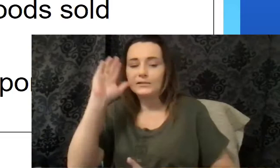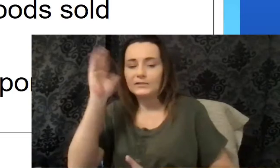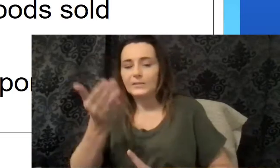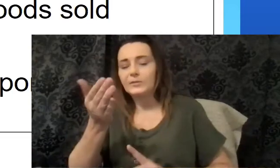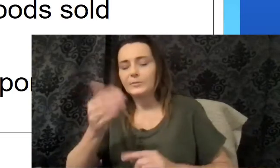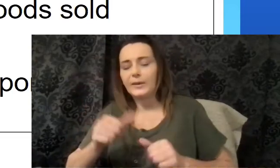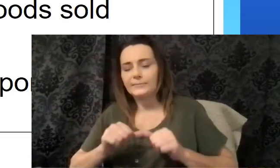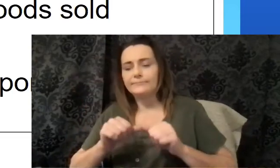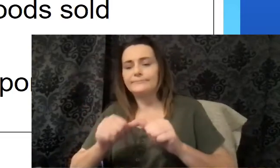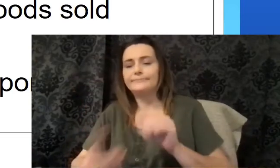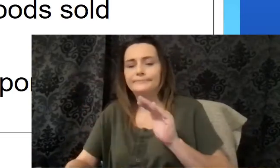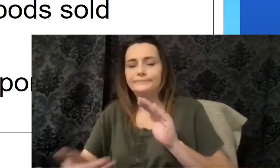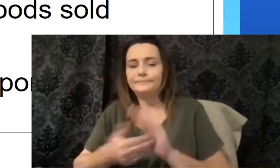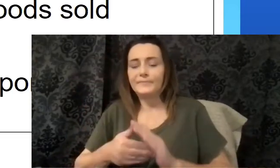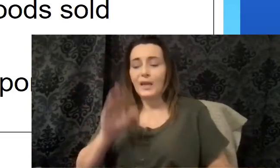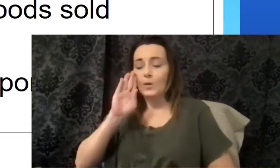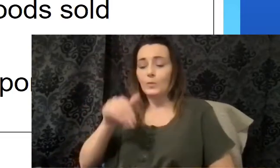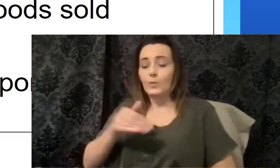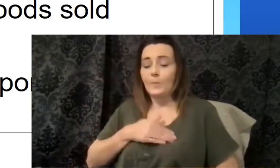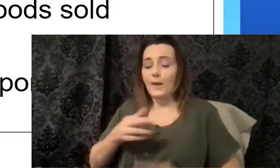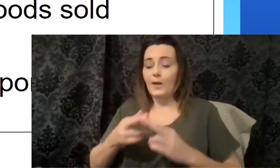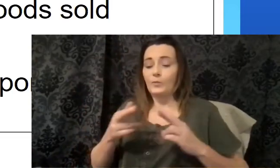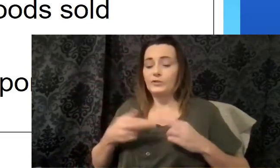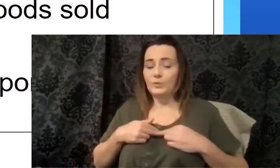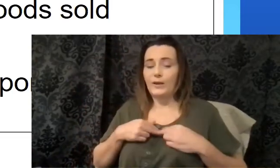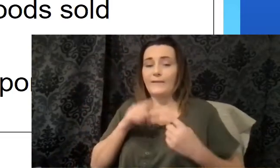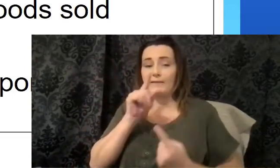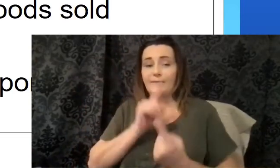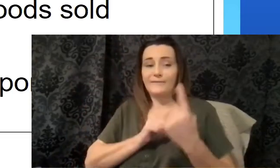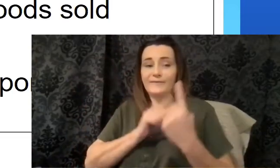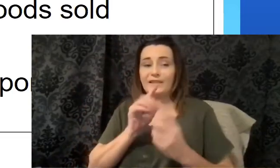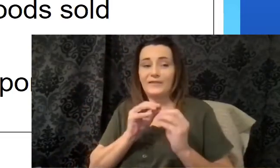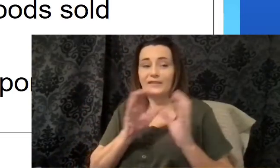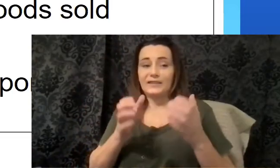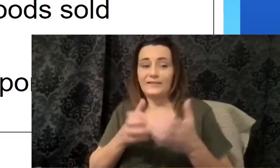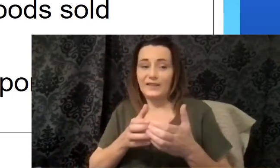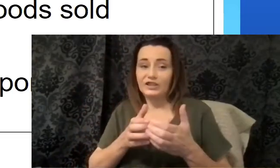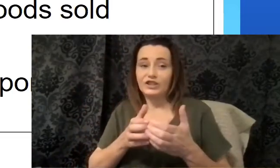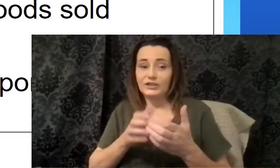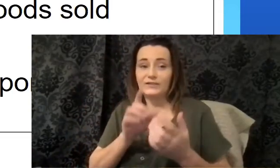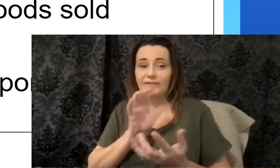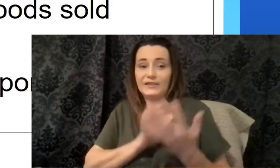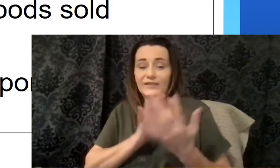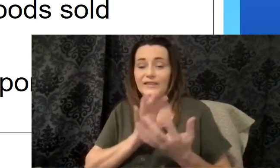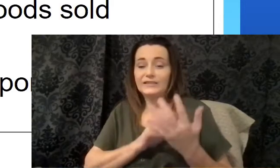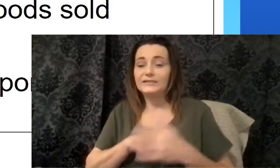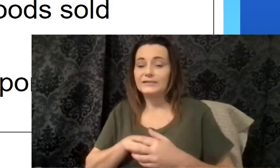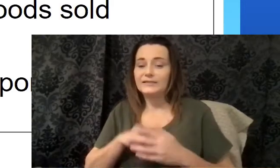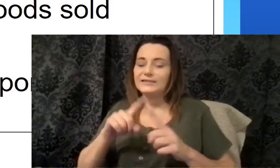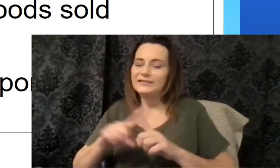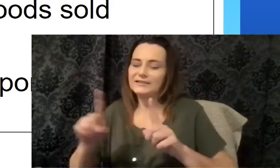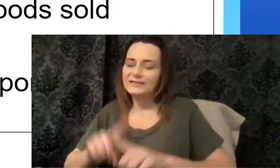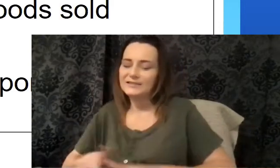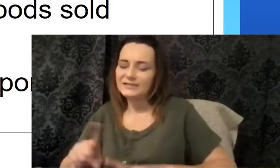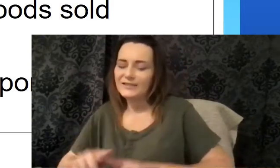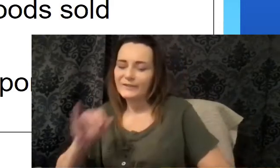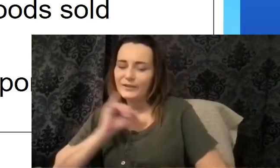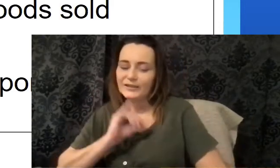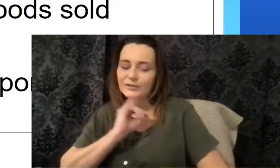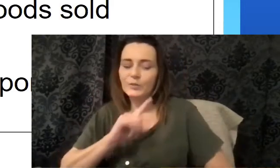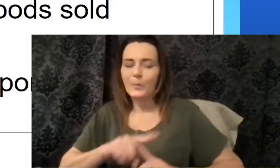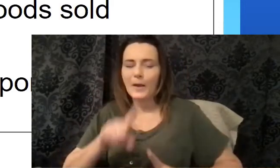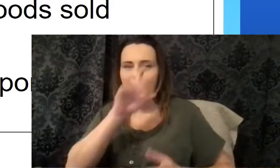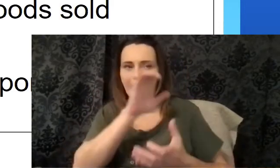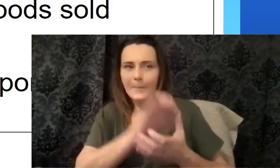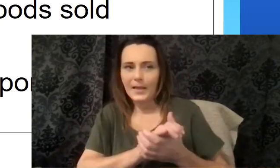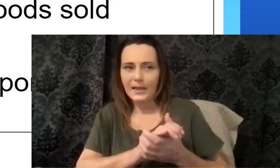we're having a face-to-face convention in a couple of weeks, and it's different in different countries. It's different in Israel, but I believe in the United States.